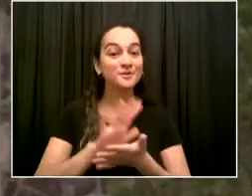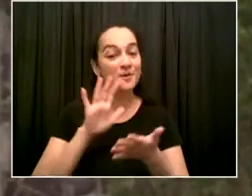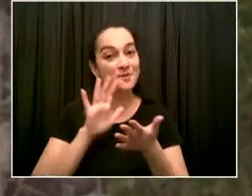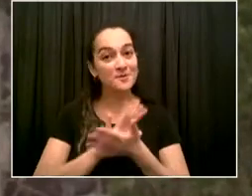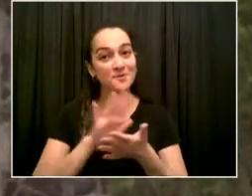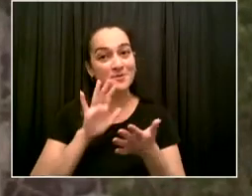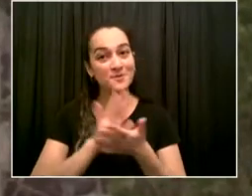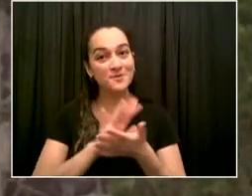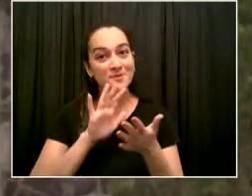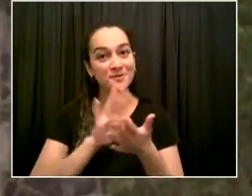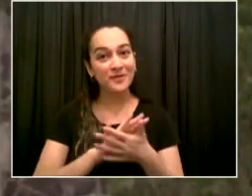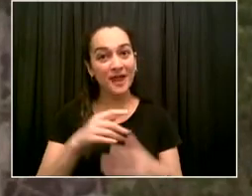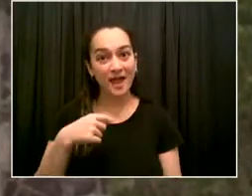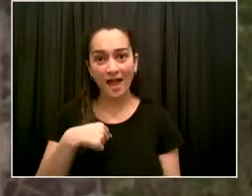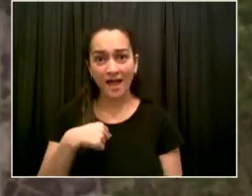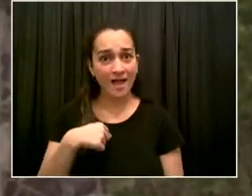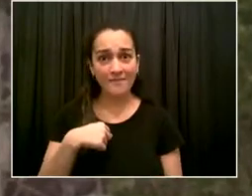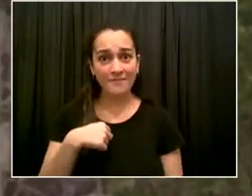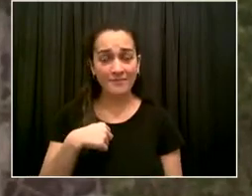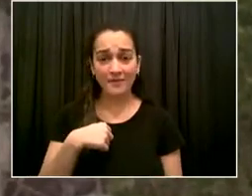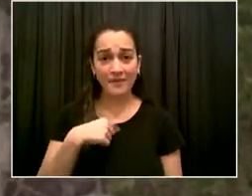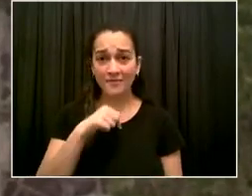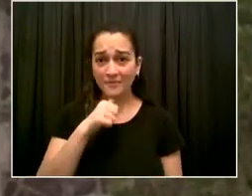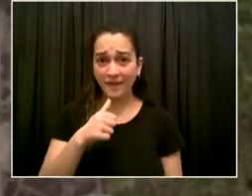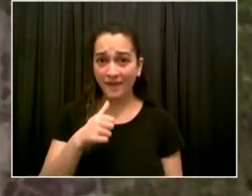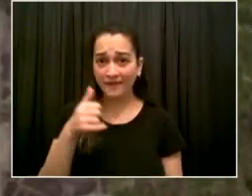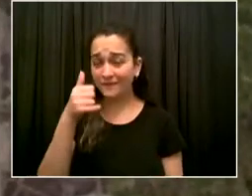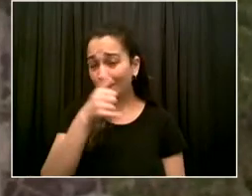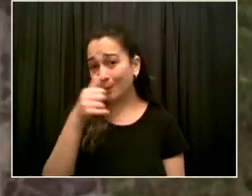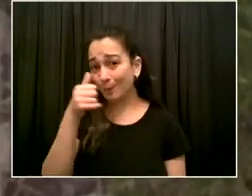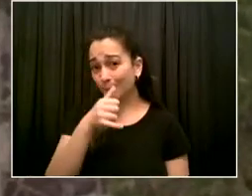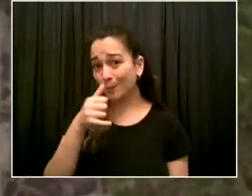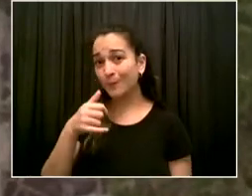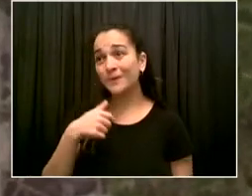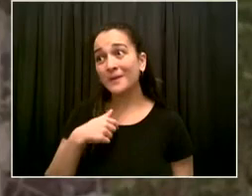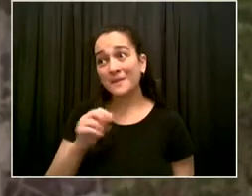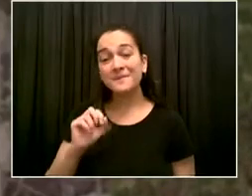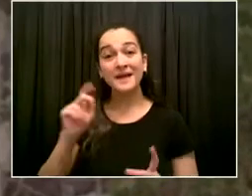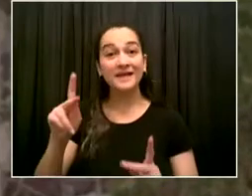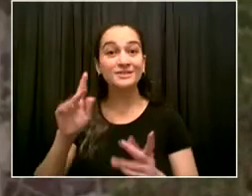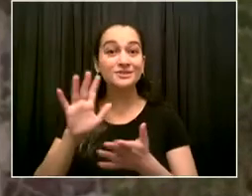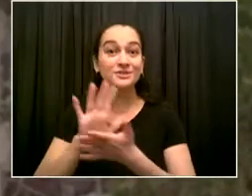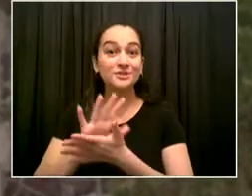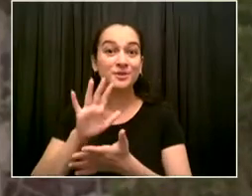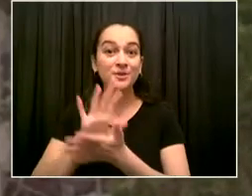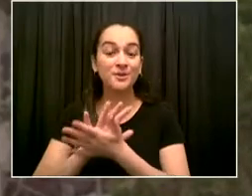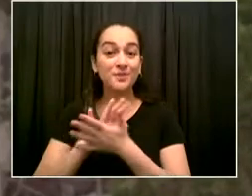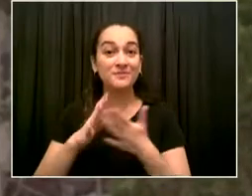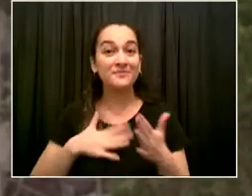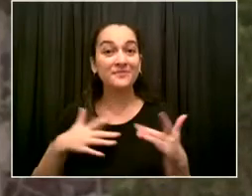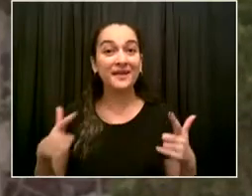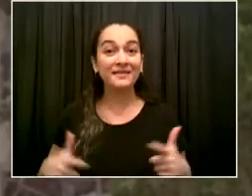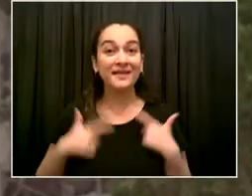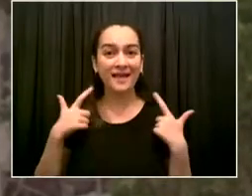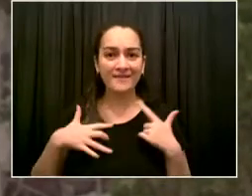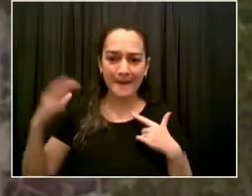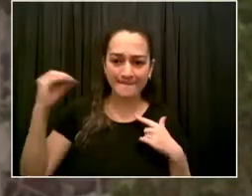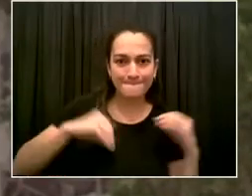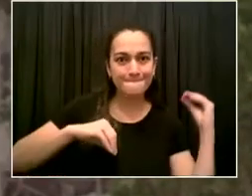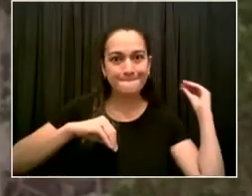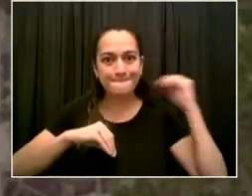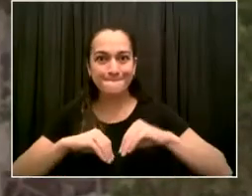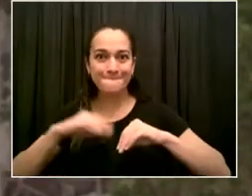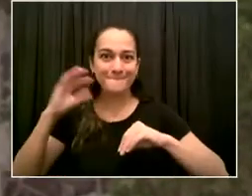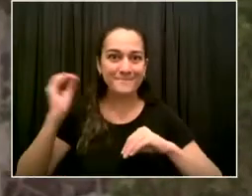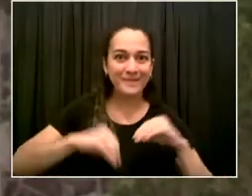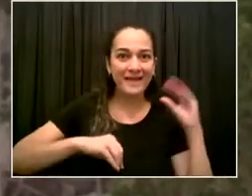fool. I got my lunch packed up, my boots tied tight. I hope I don't